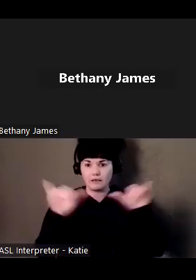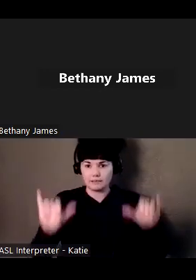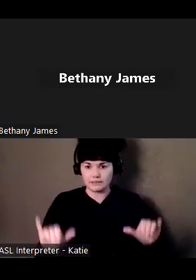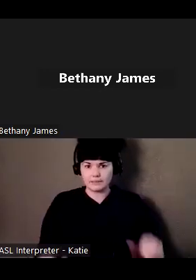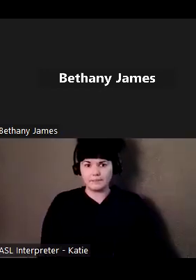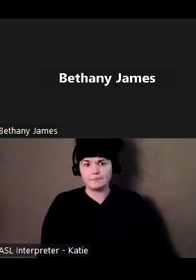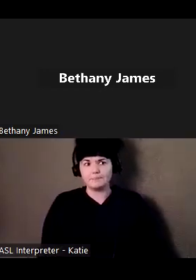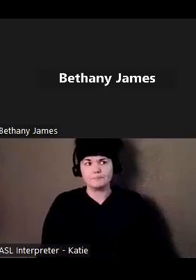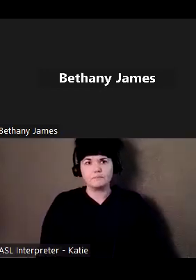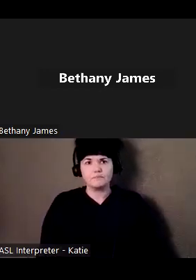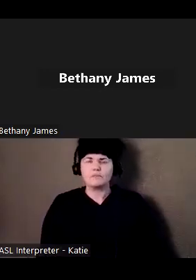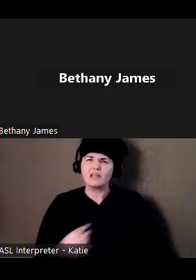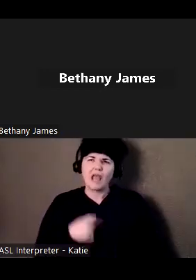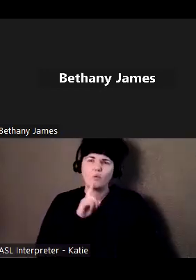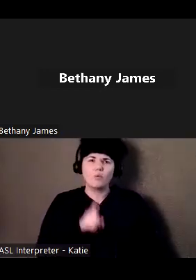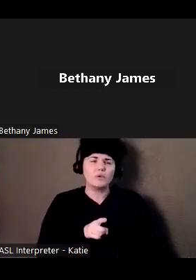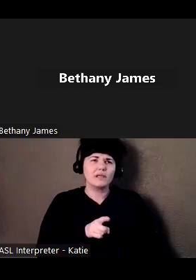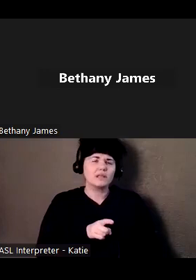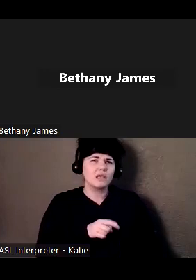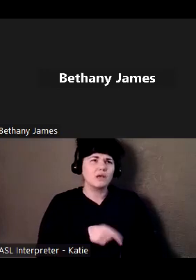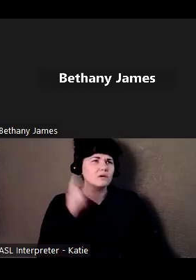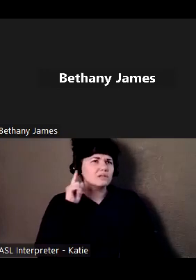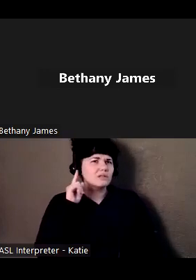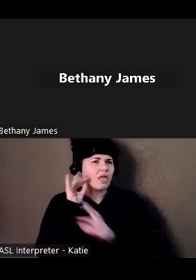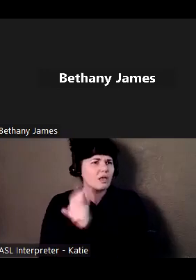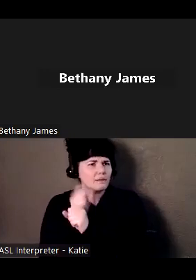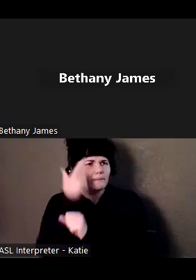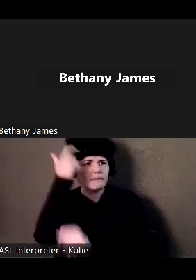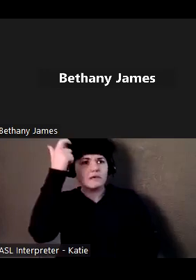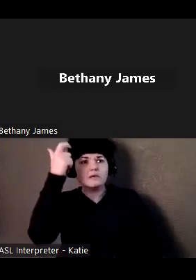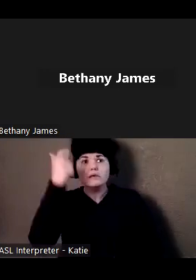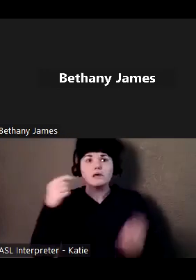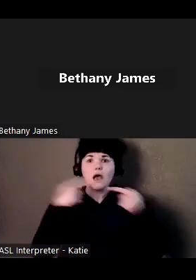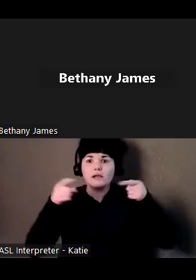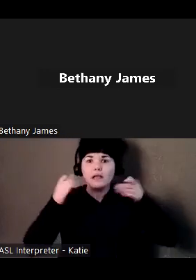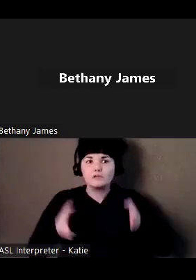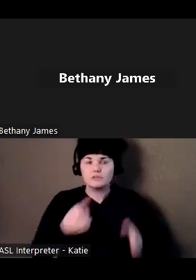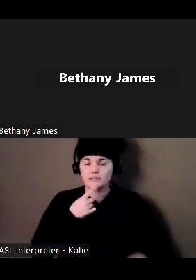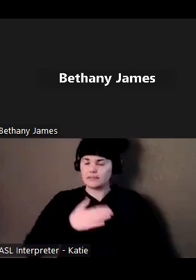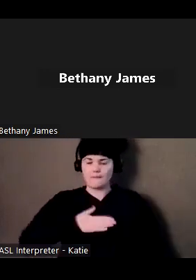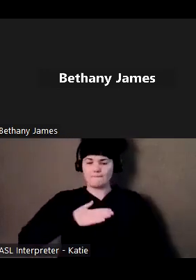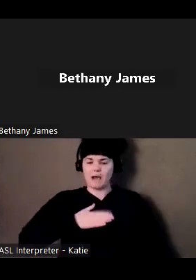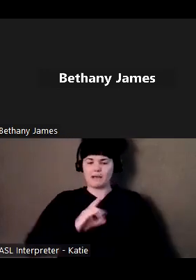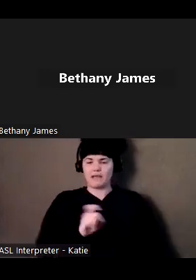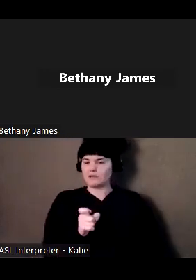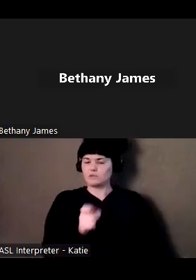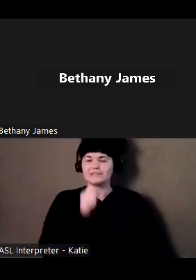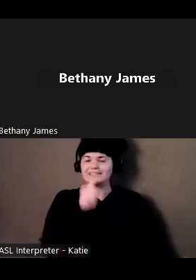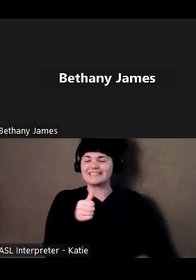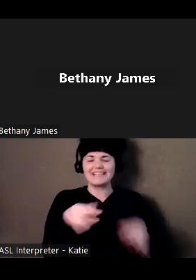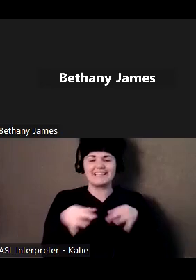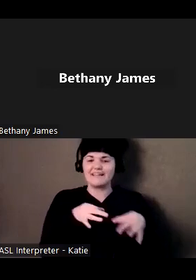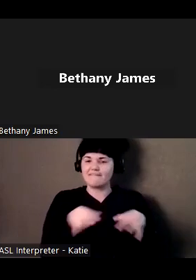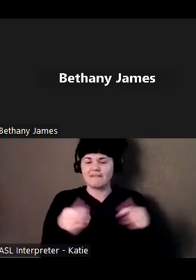something that really caught my ear, and it was the announcer said, "My diagnosis doesn't define me." And